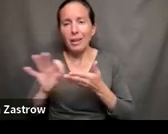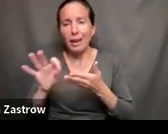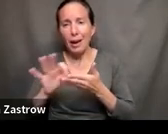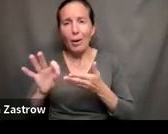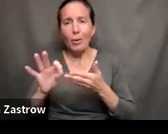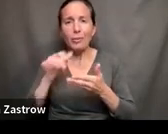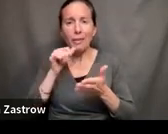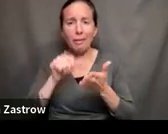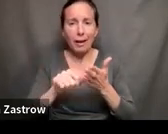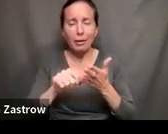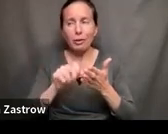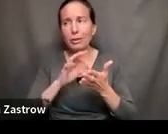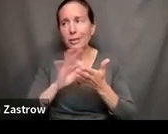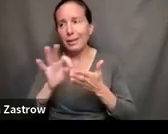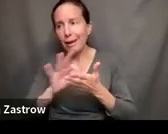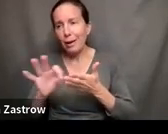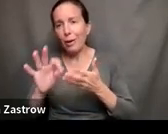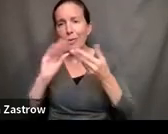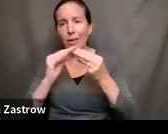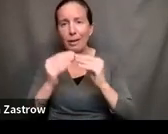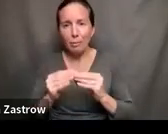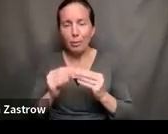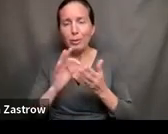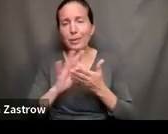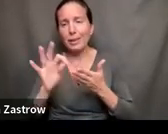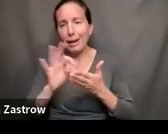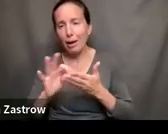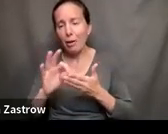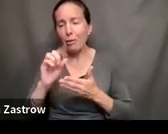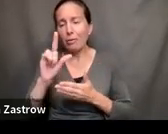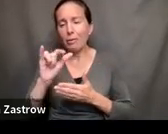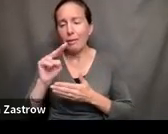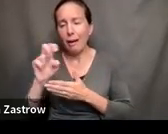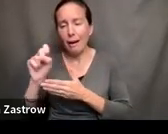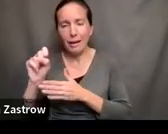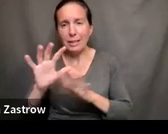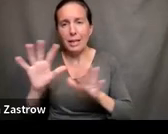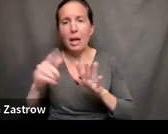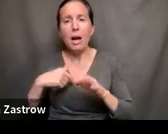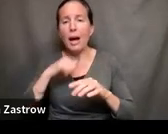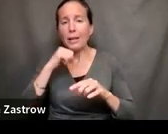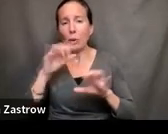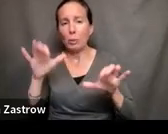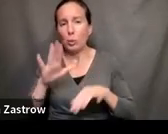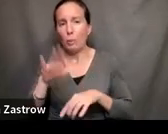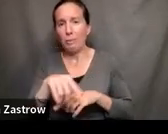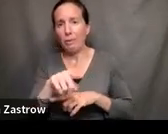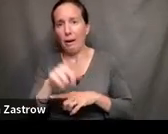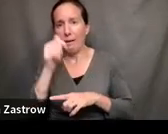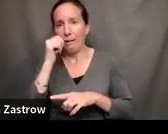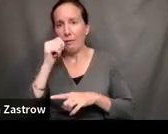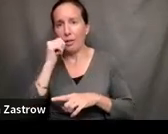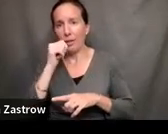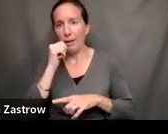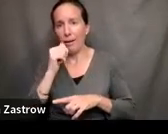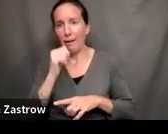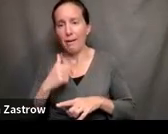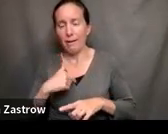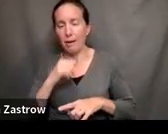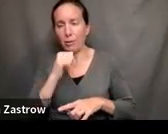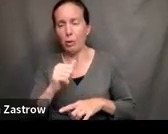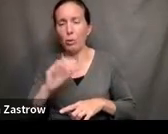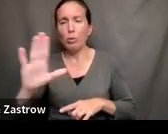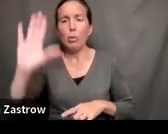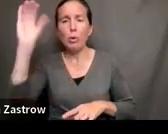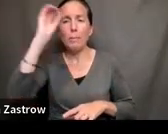aligned correctly, you know, it's kind of involved. So I don't do that like this, like every single time, right? Right. So what is your opinion